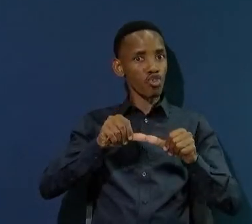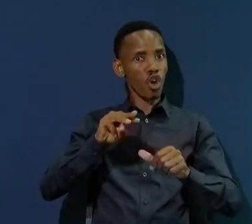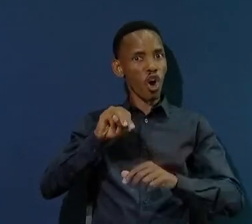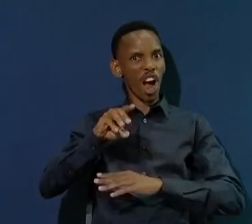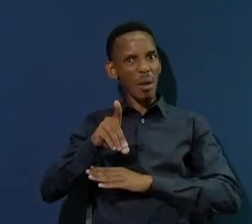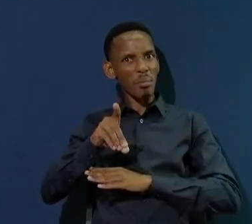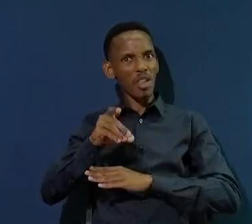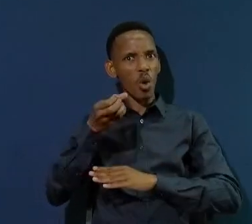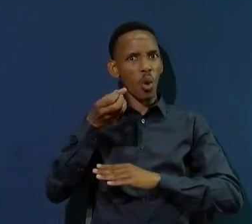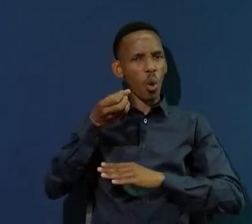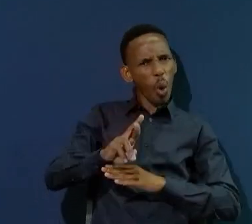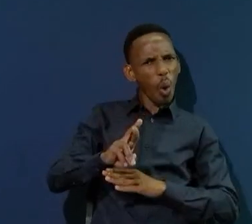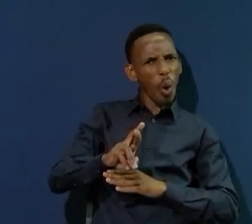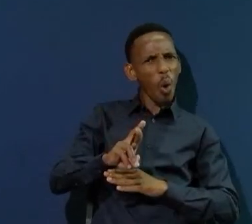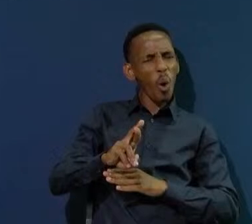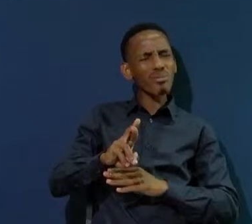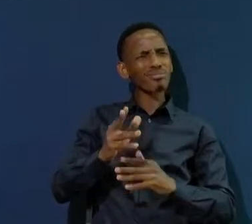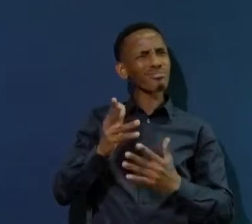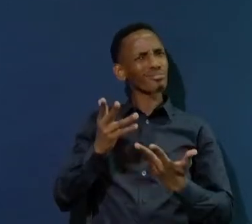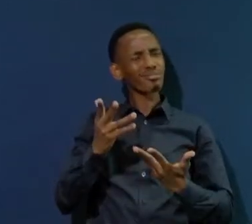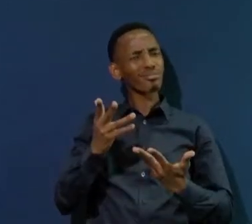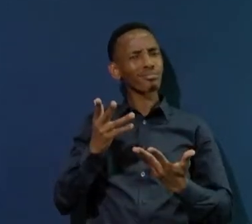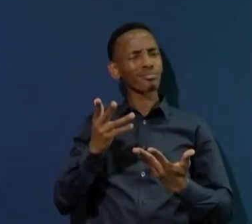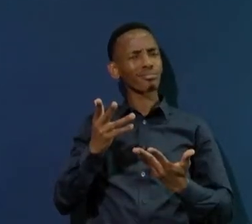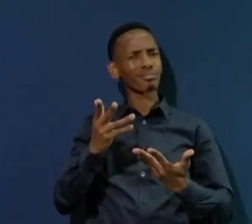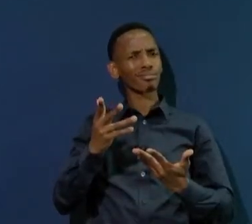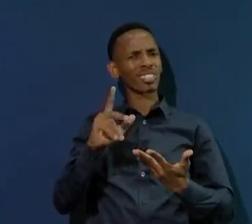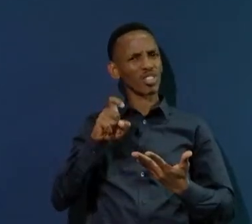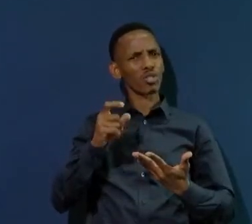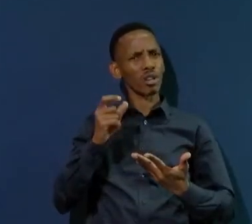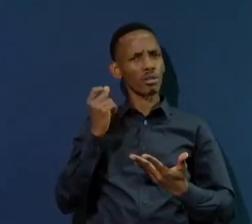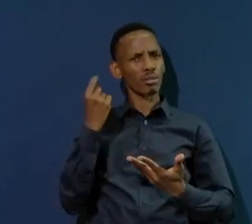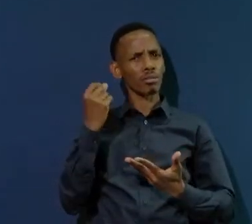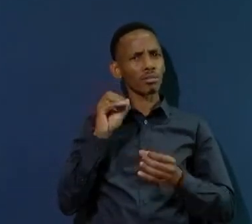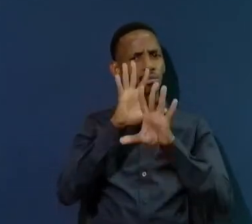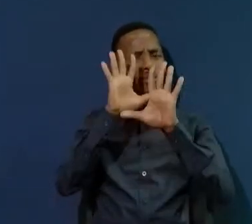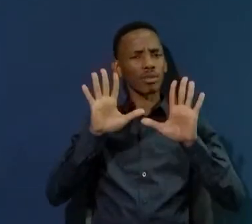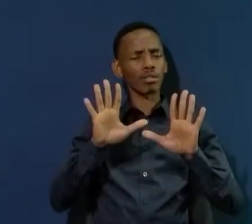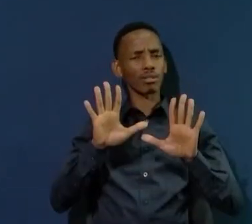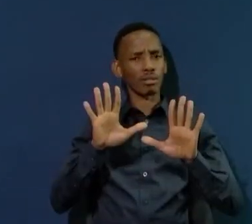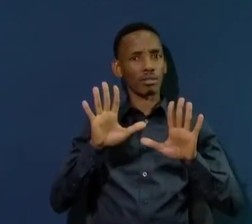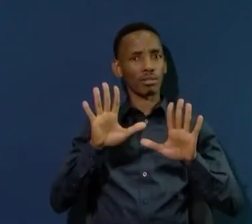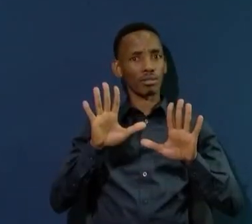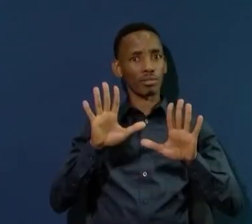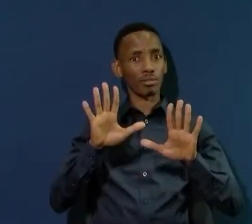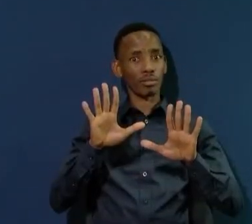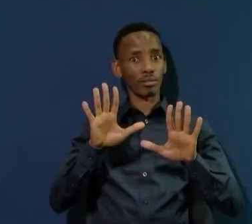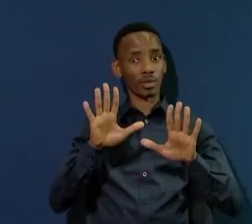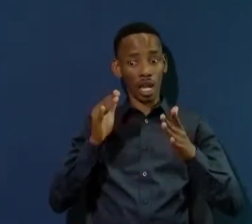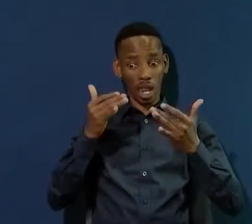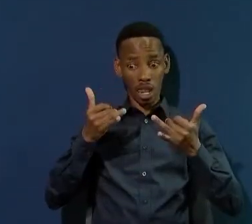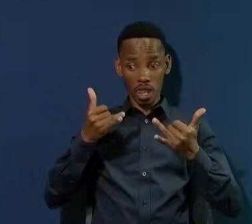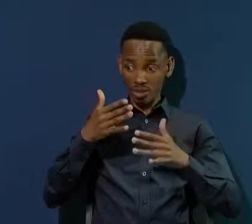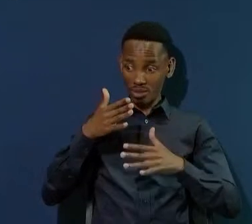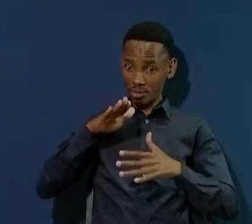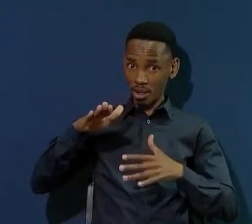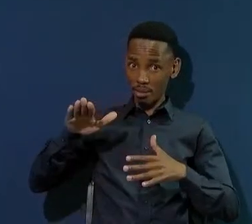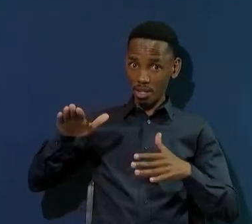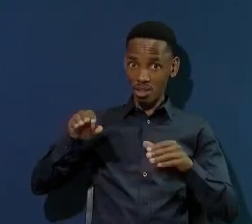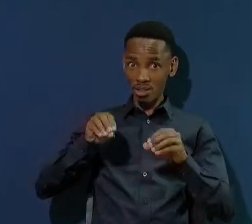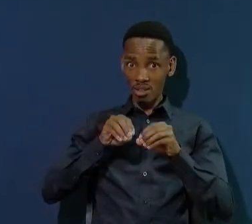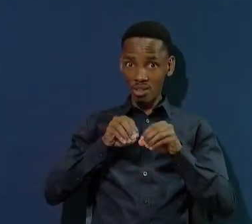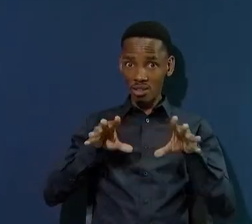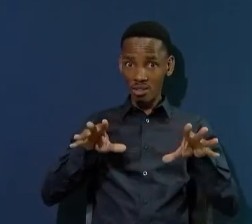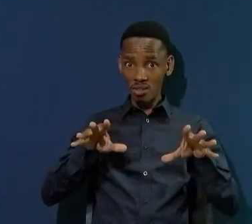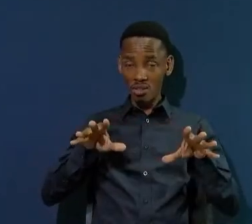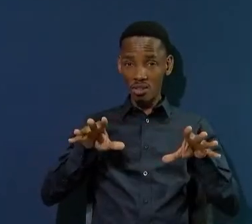yone e tleng re tsene mo go yone kana go a bo go diragetse jang jaanong morago ga gore le mo pampiring